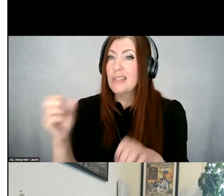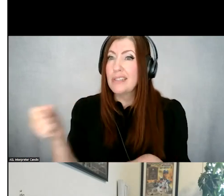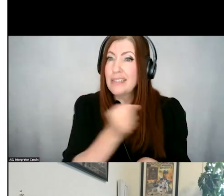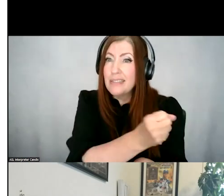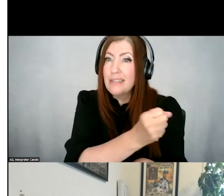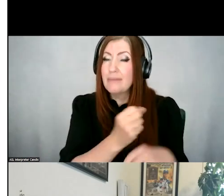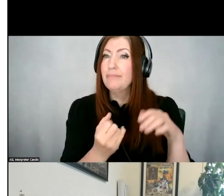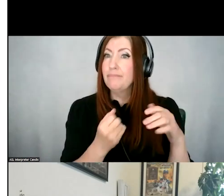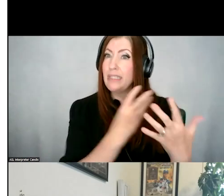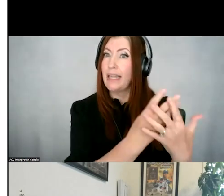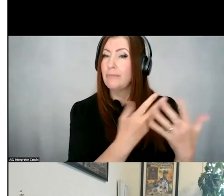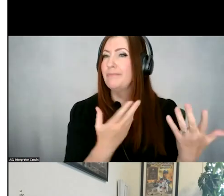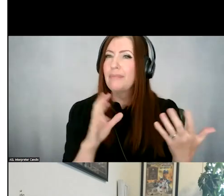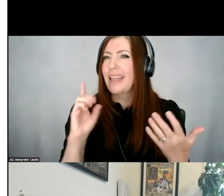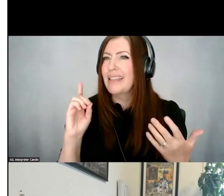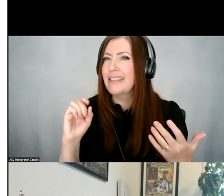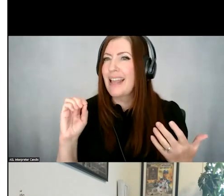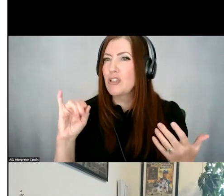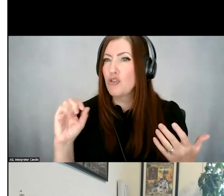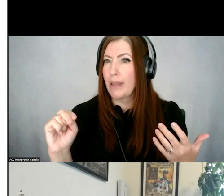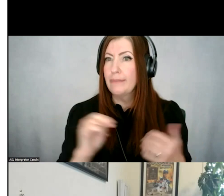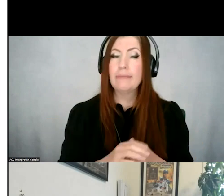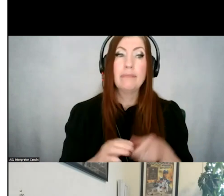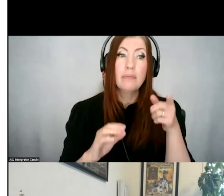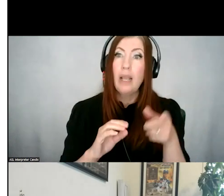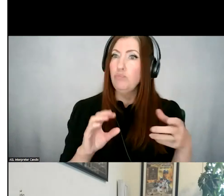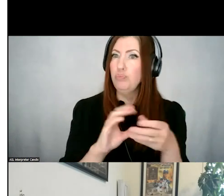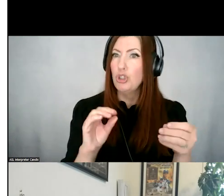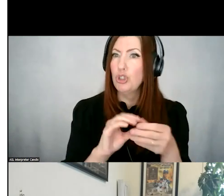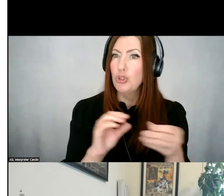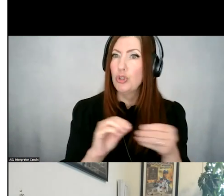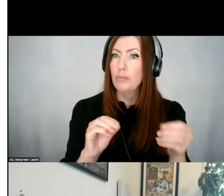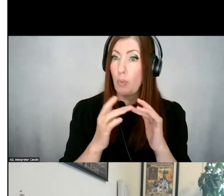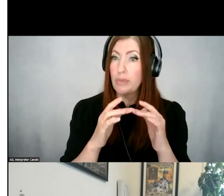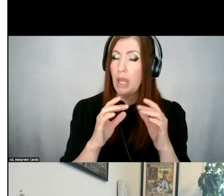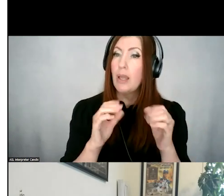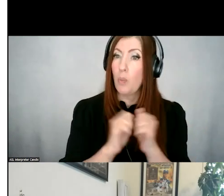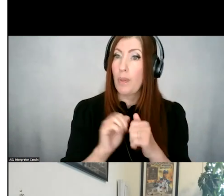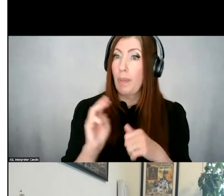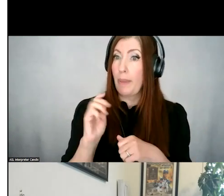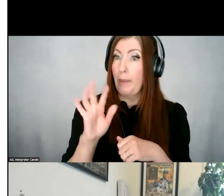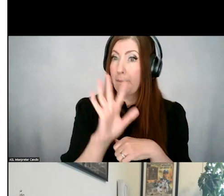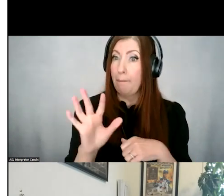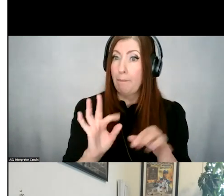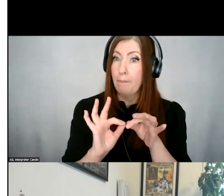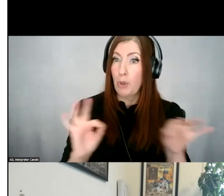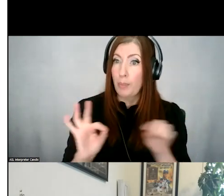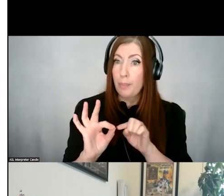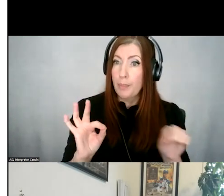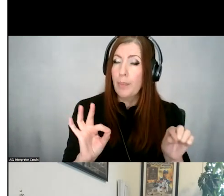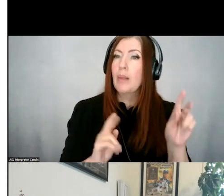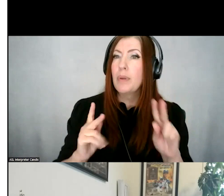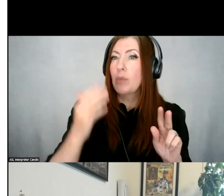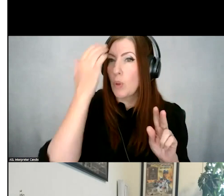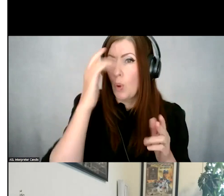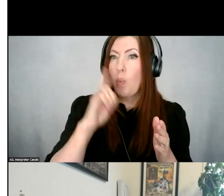this is something that we also put that little blurb on the website with the map so people know hopefully what they're looking